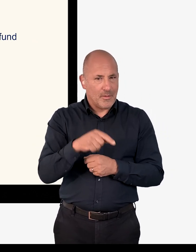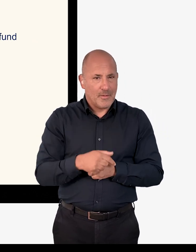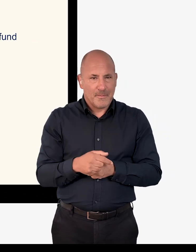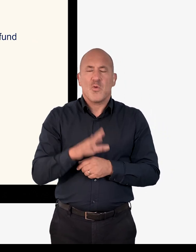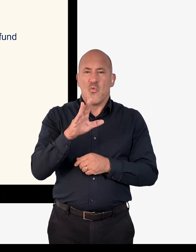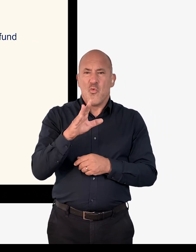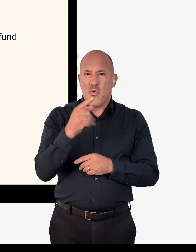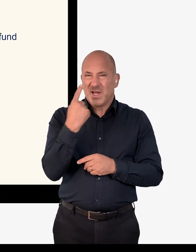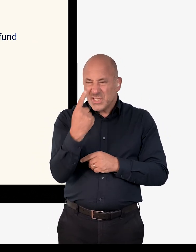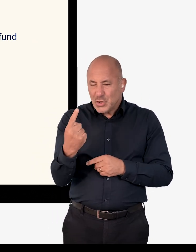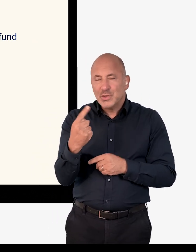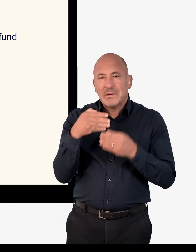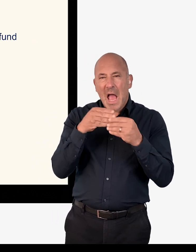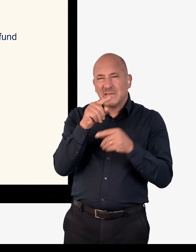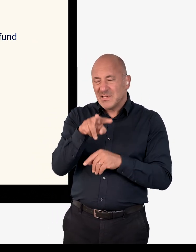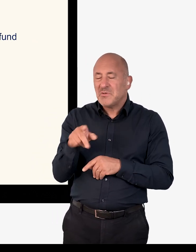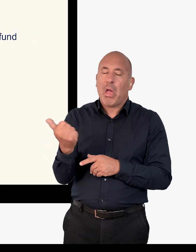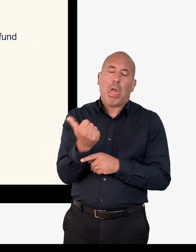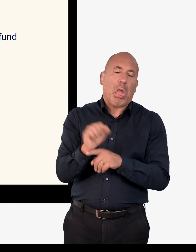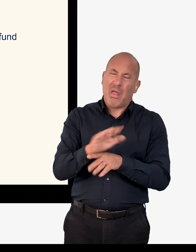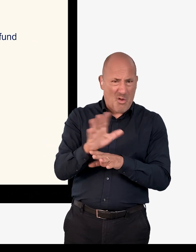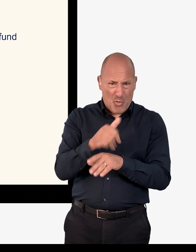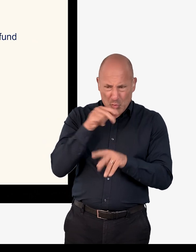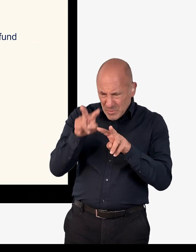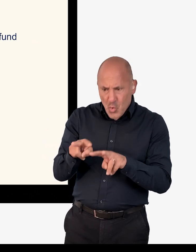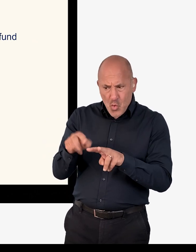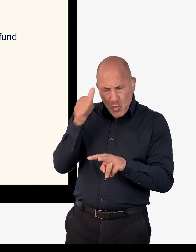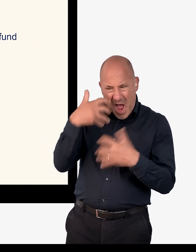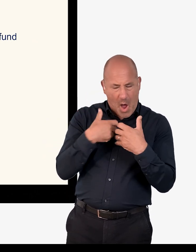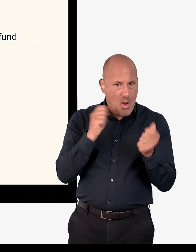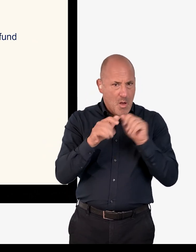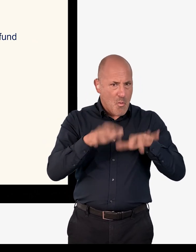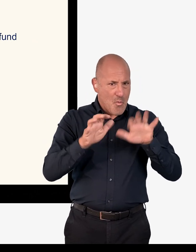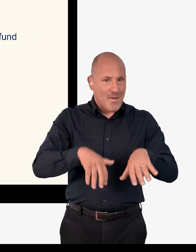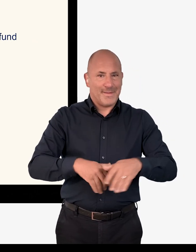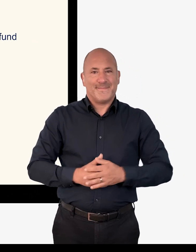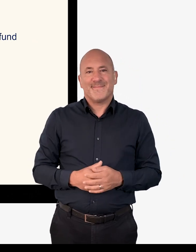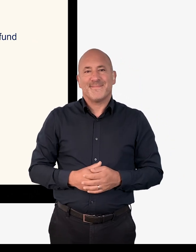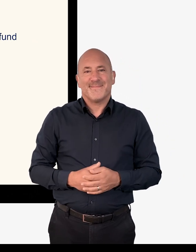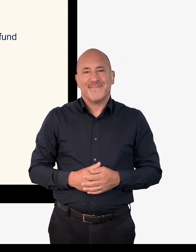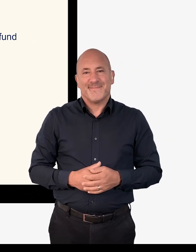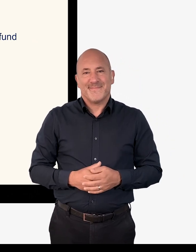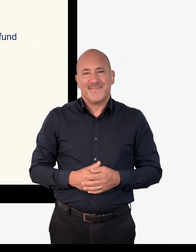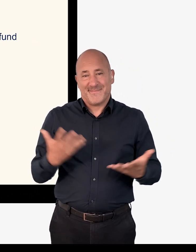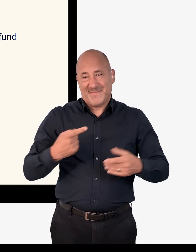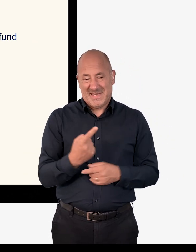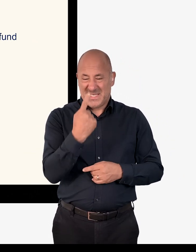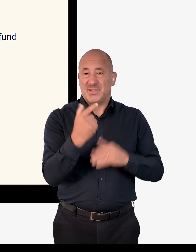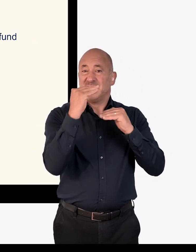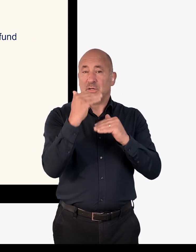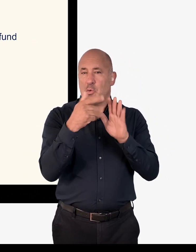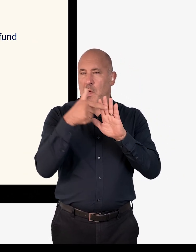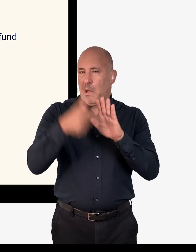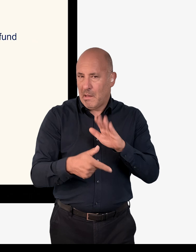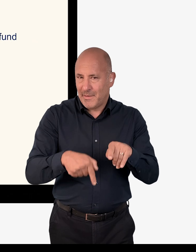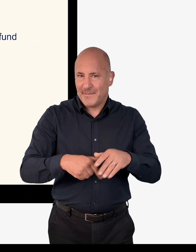application. Make sure you take full advantage of each of these parts of the guidance. A little more detail